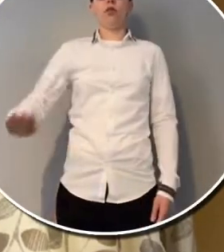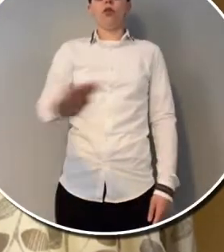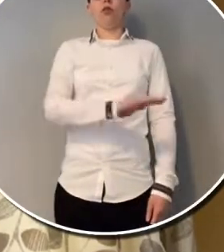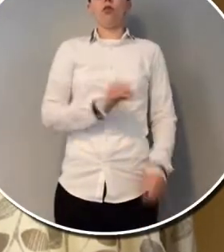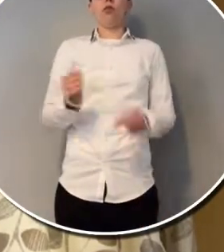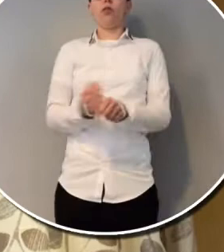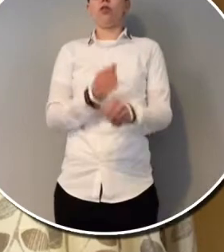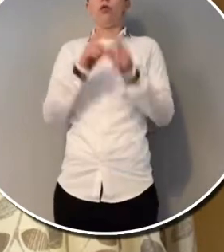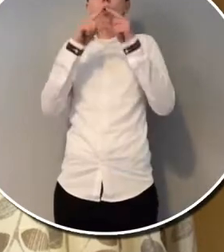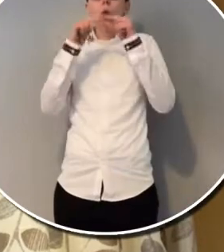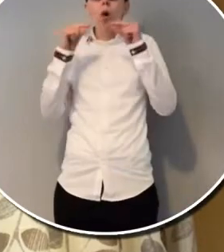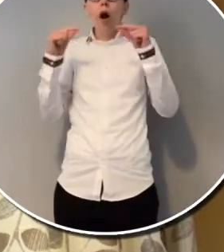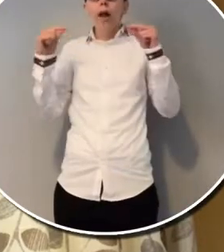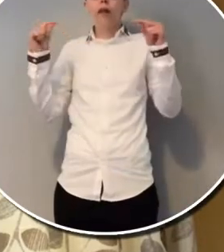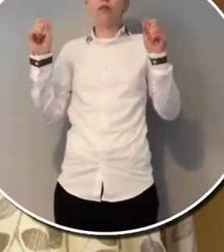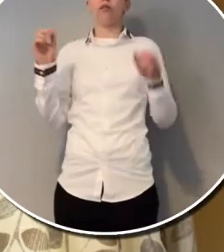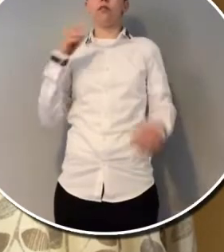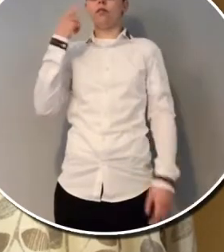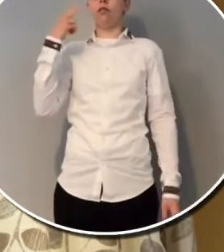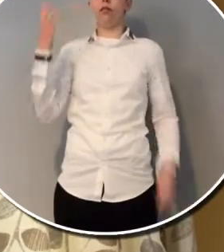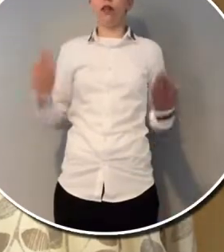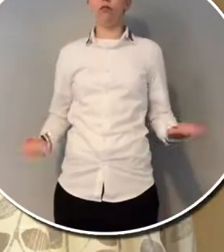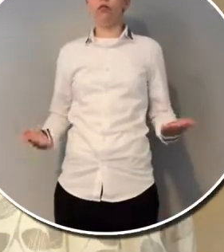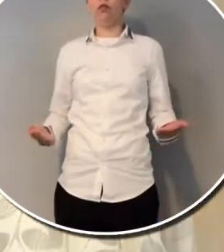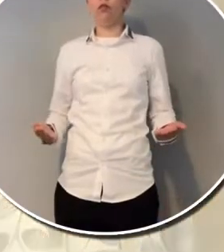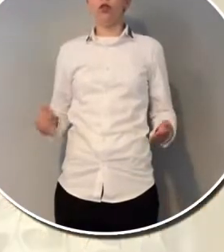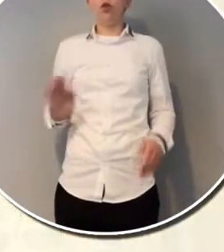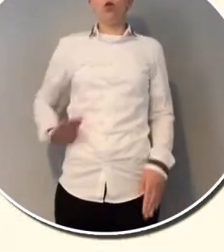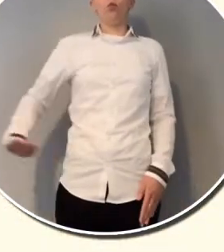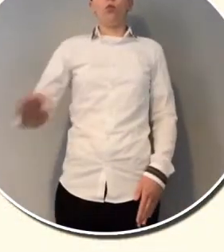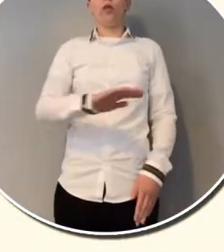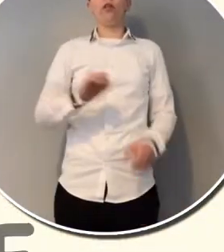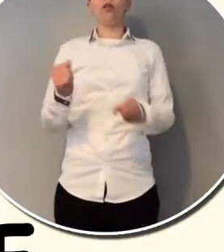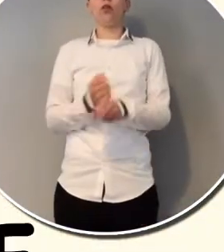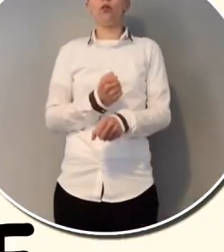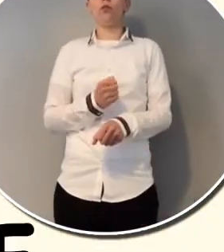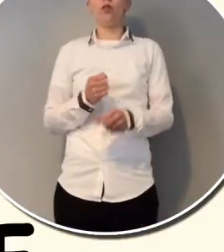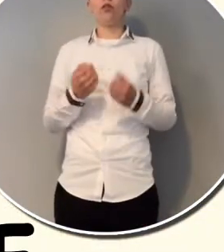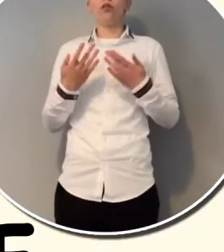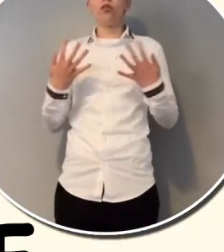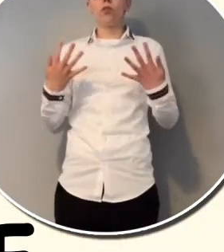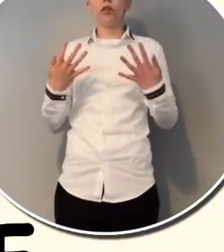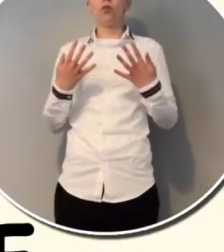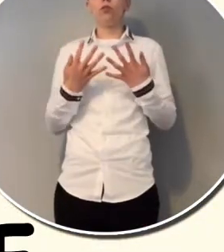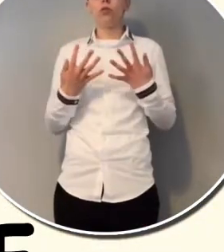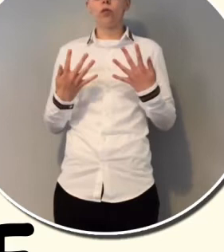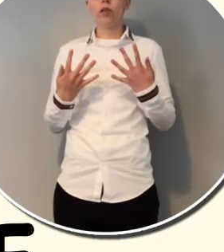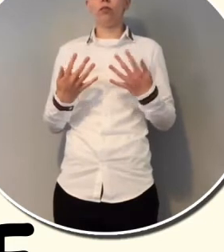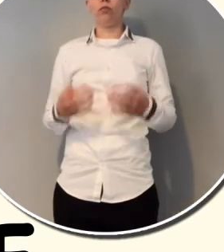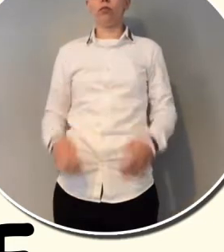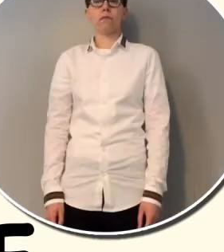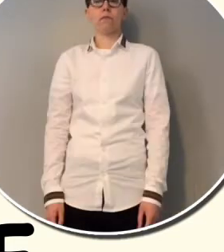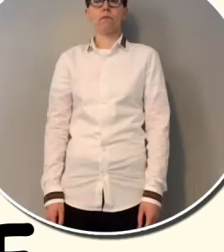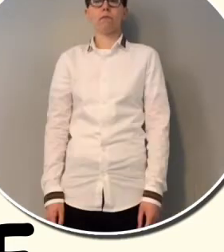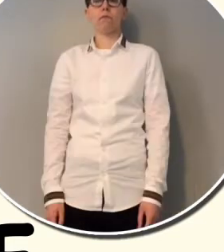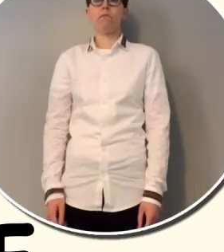quieter one now. We're going to do Twinkle Twinkle. Can you get your hands ready for Twinkle Twinkle?